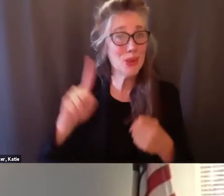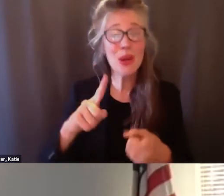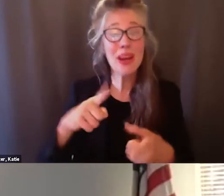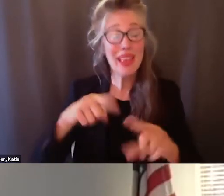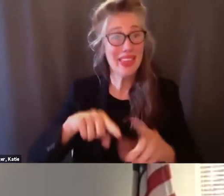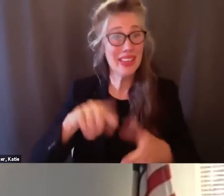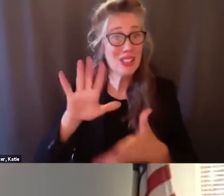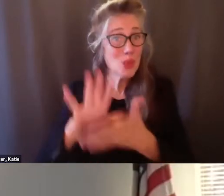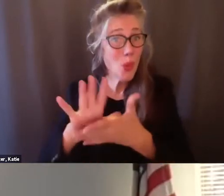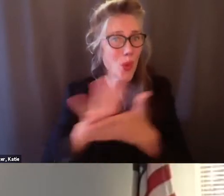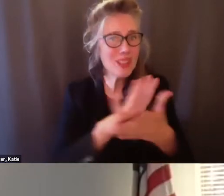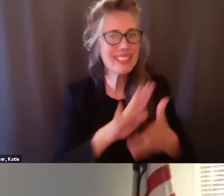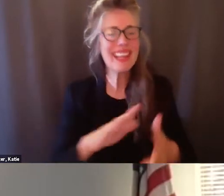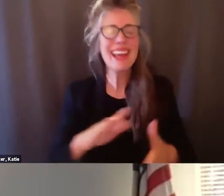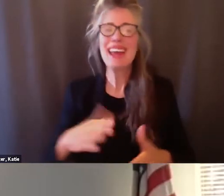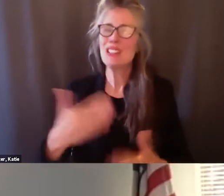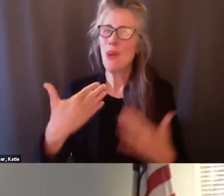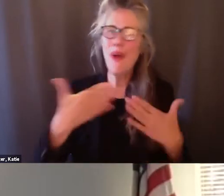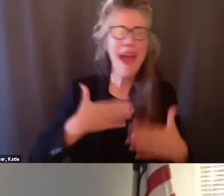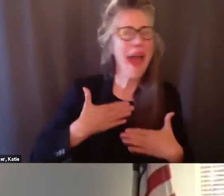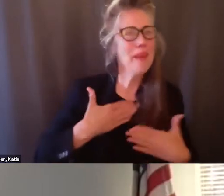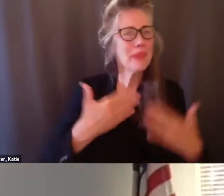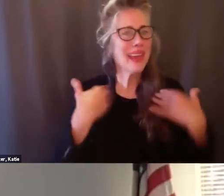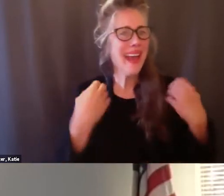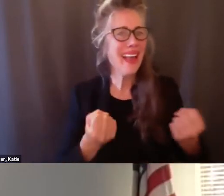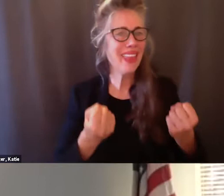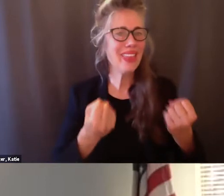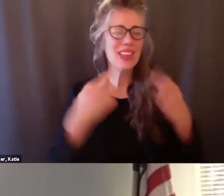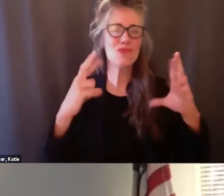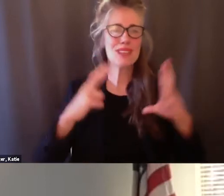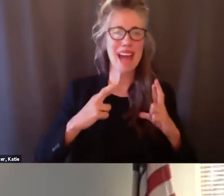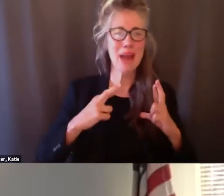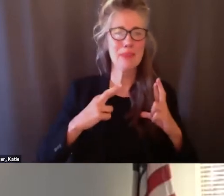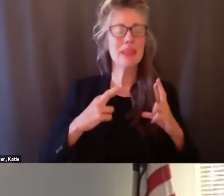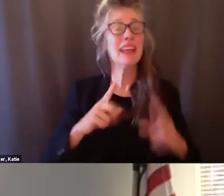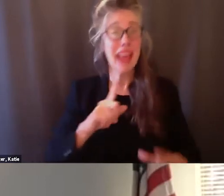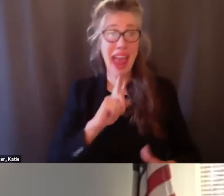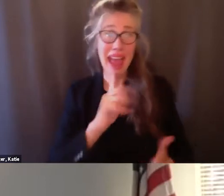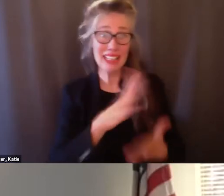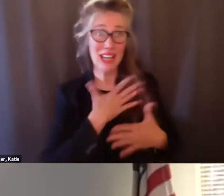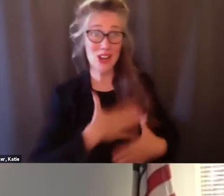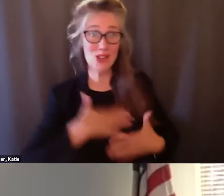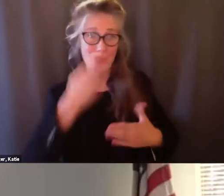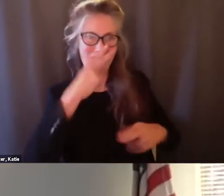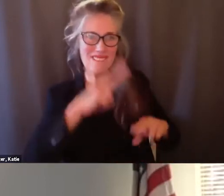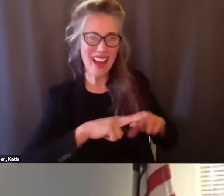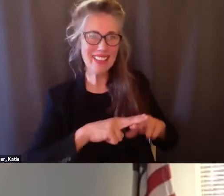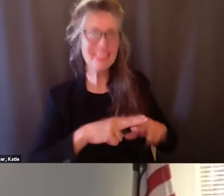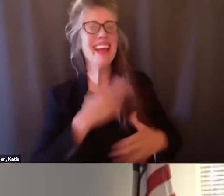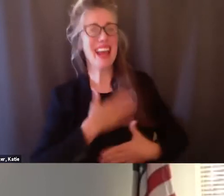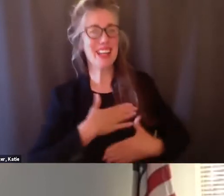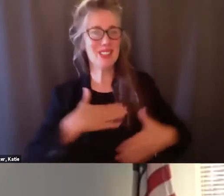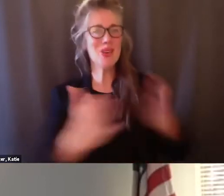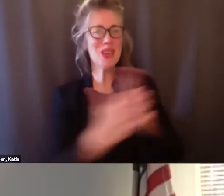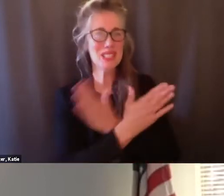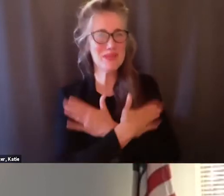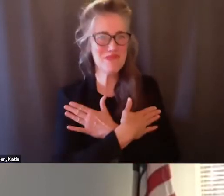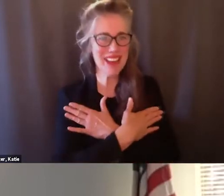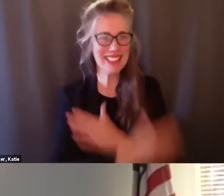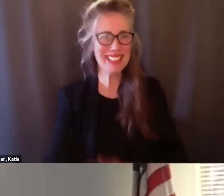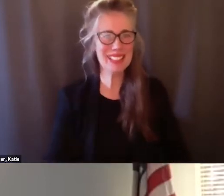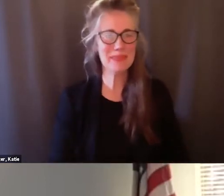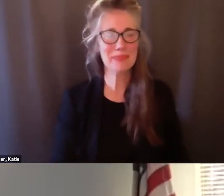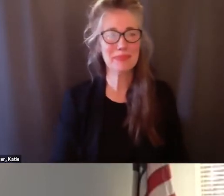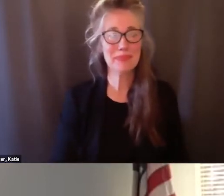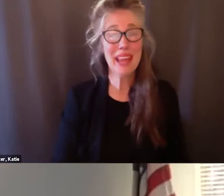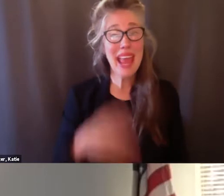as well as some well-deserved rest and fun. And finally, I want to acknowledge that this is the